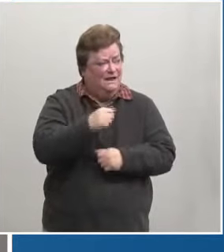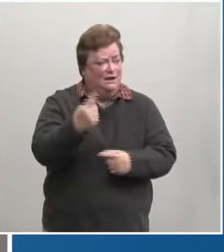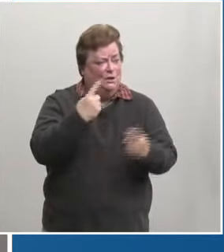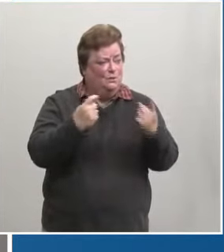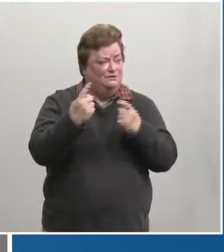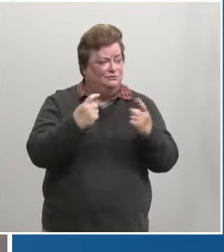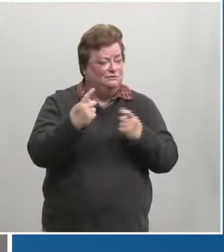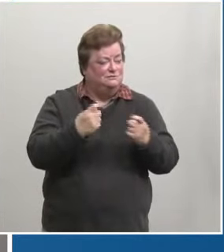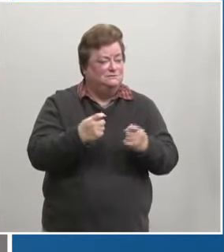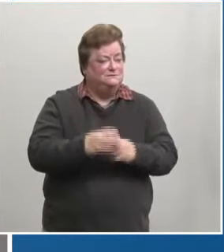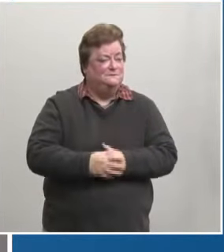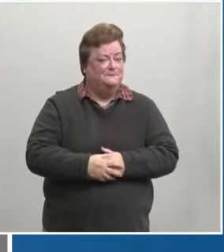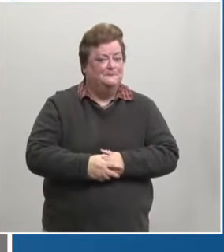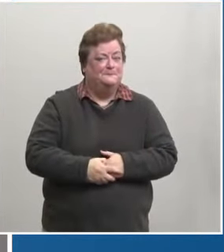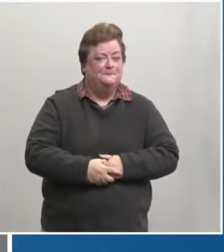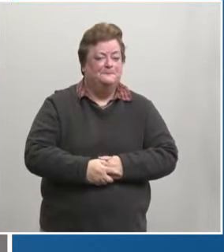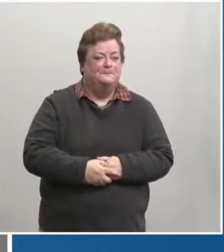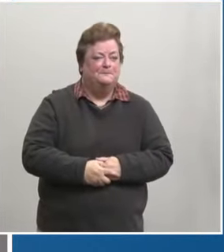questions.